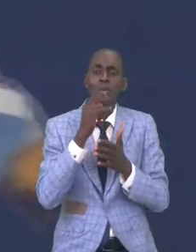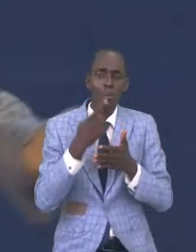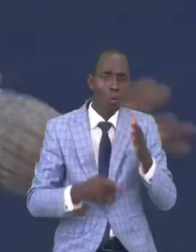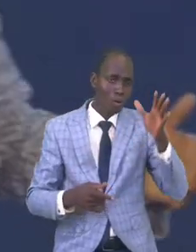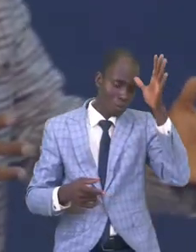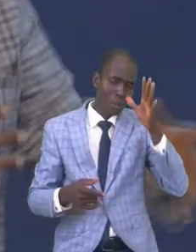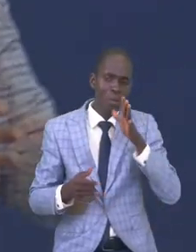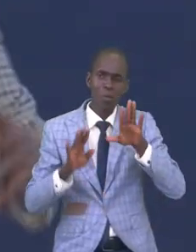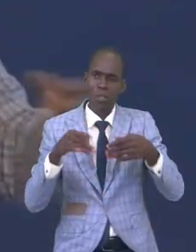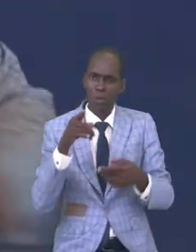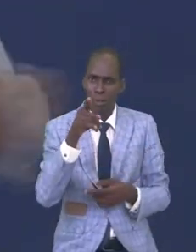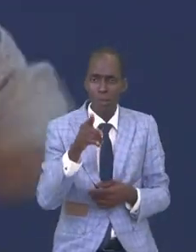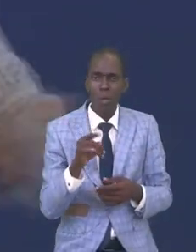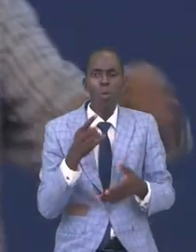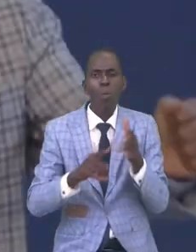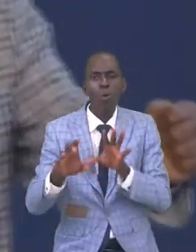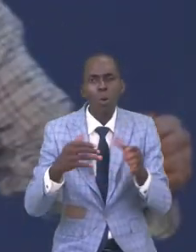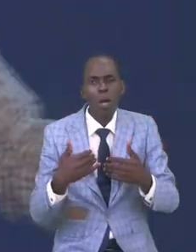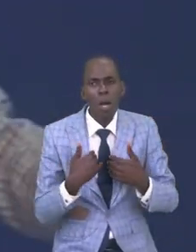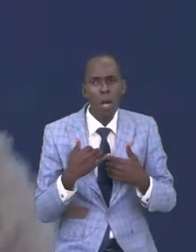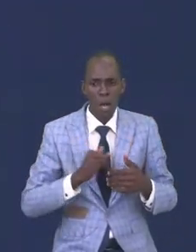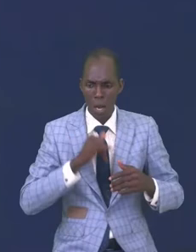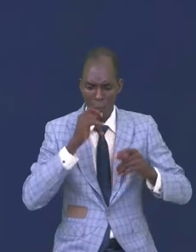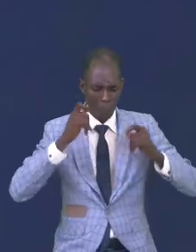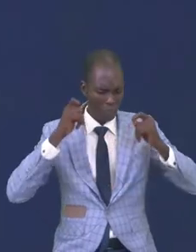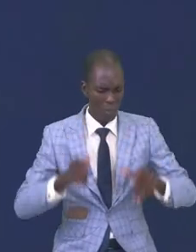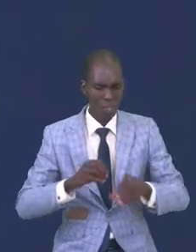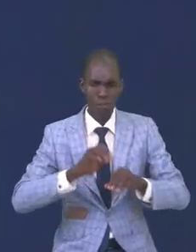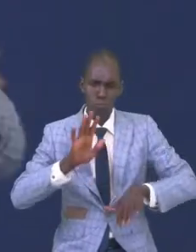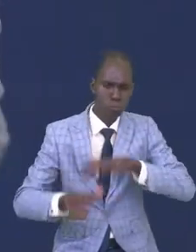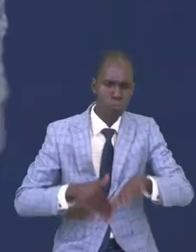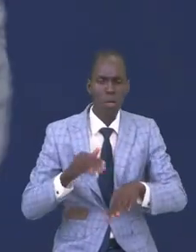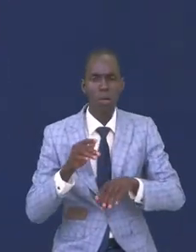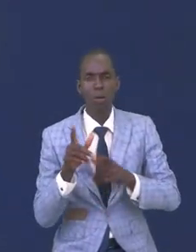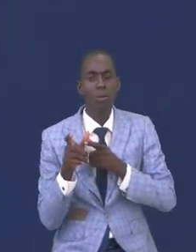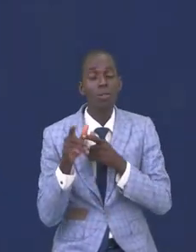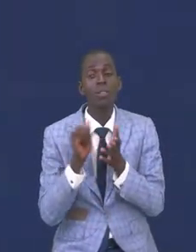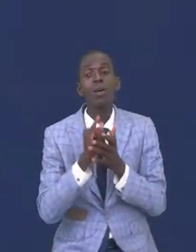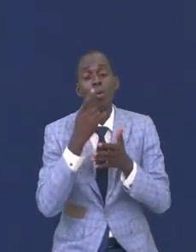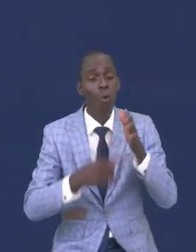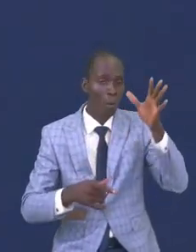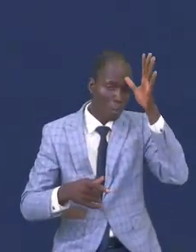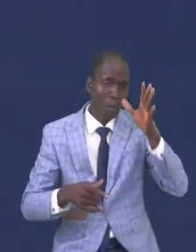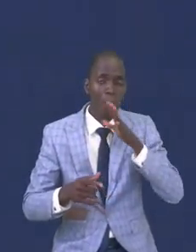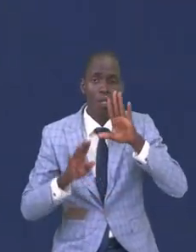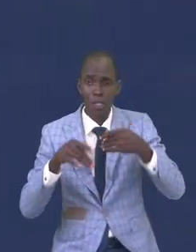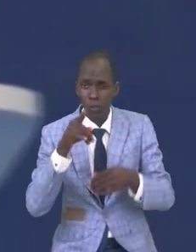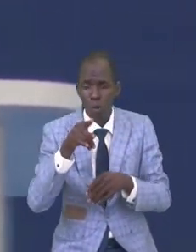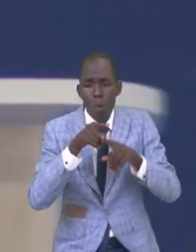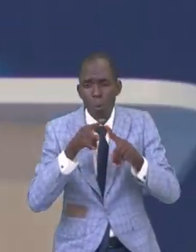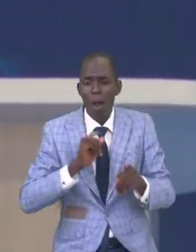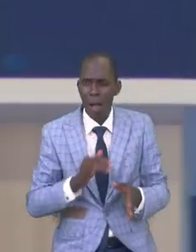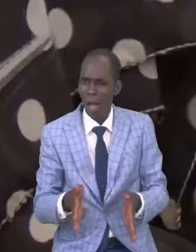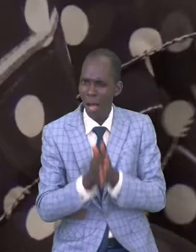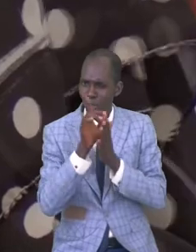you have? I am quick in walking and running. That's what daddy and mommy gave. I'm asking you, what do you